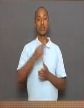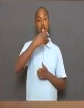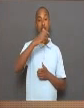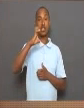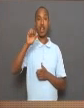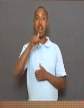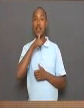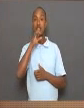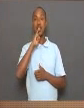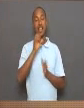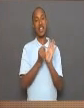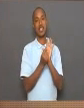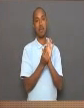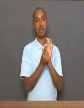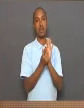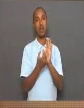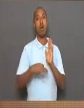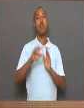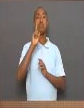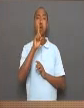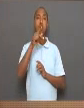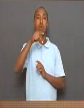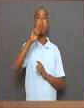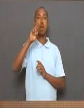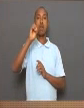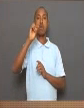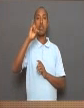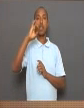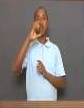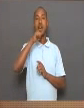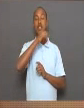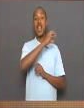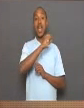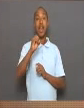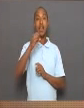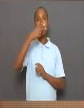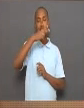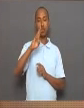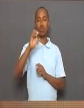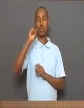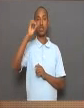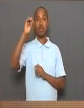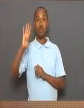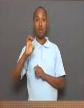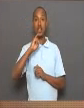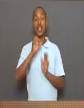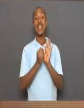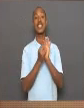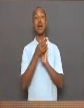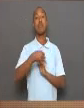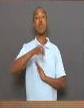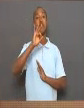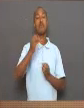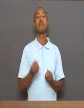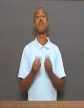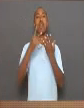Hydrochloric acid is an example of a monoprotic acid, and sulfuric acid is an example of